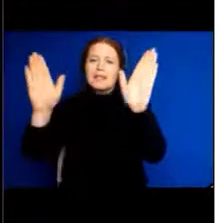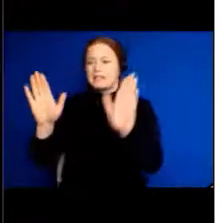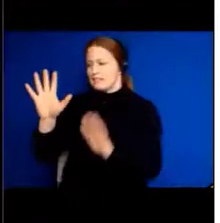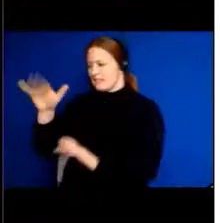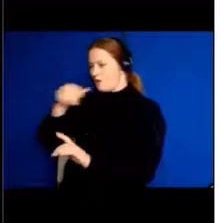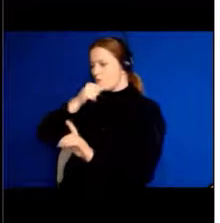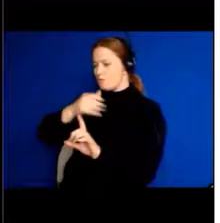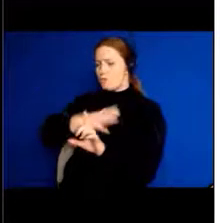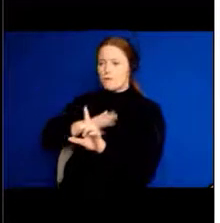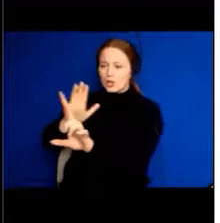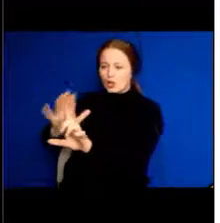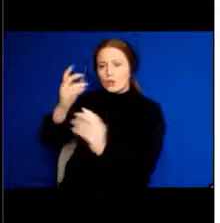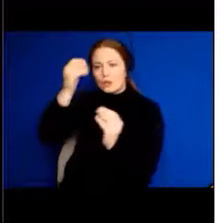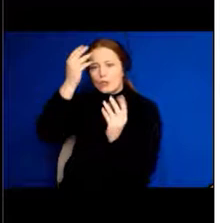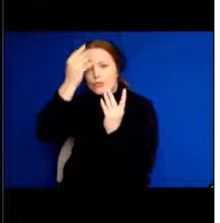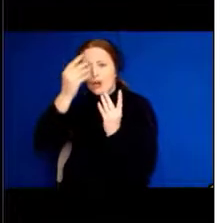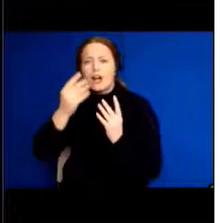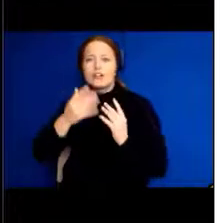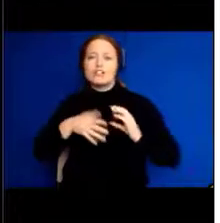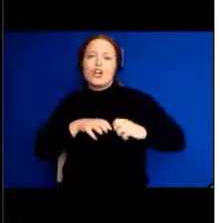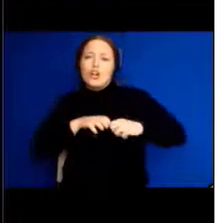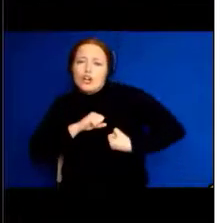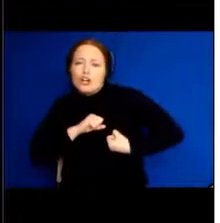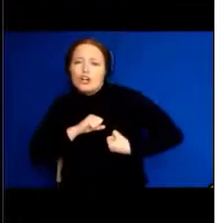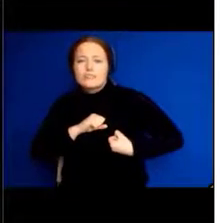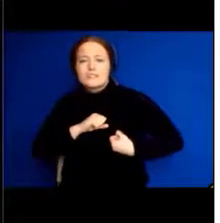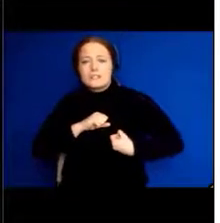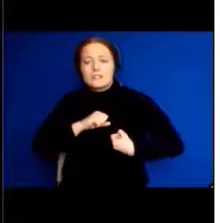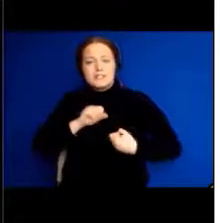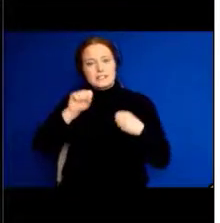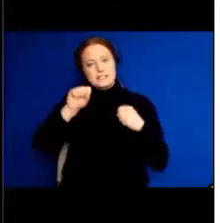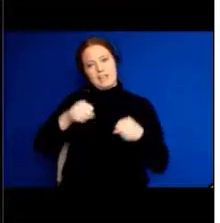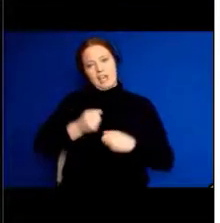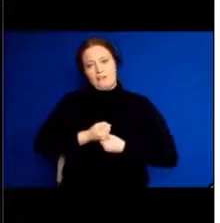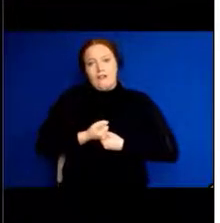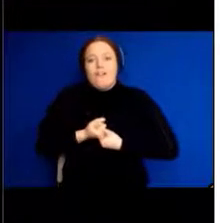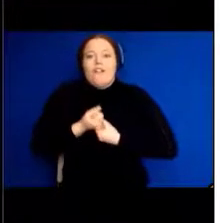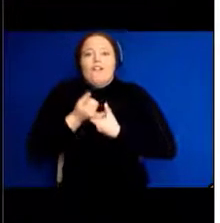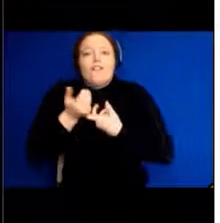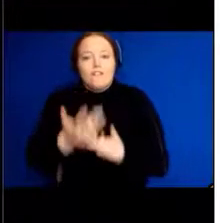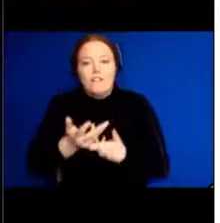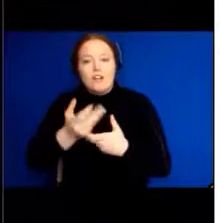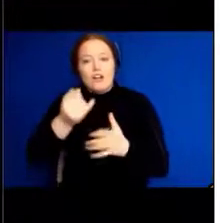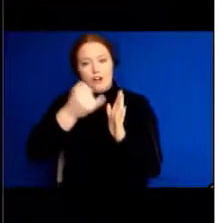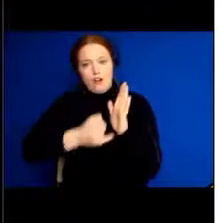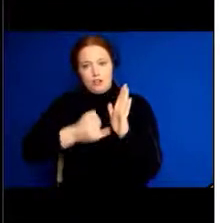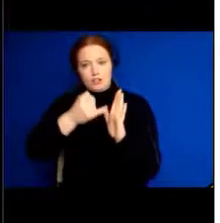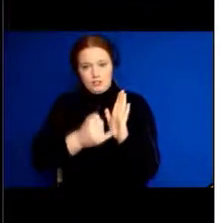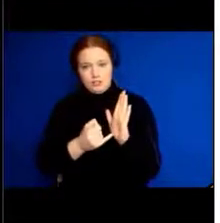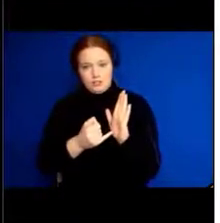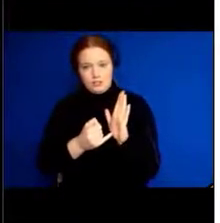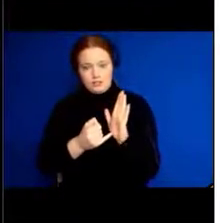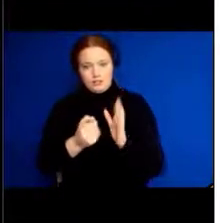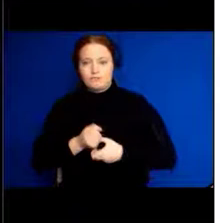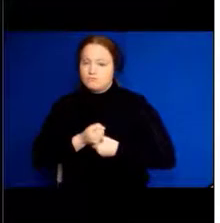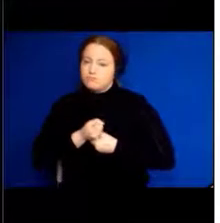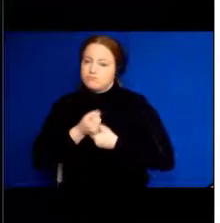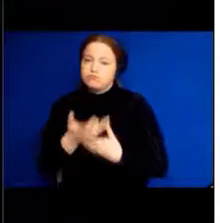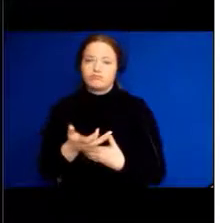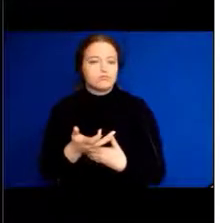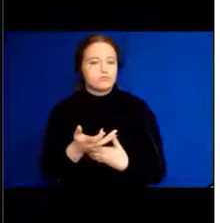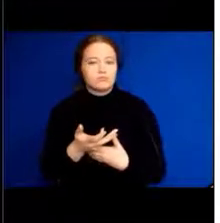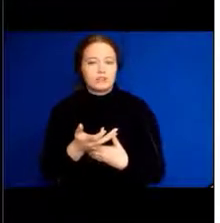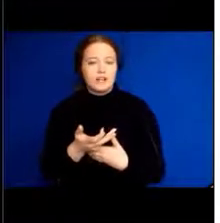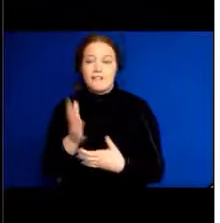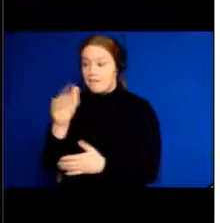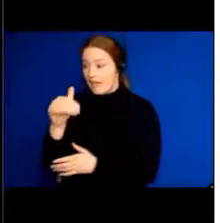really deep hurts on a piece of art and be able to let it out by doing that? That's really